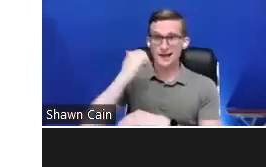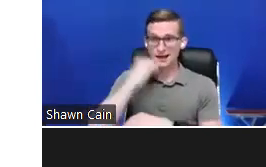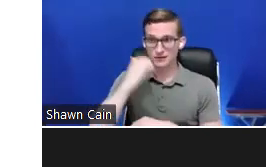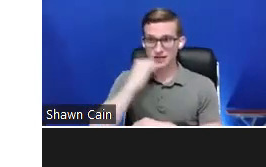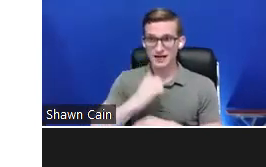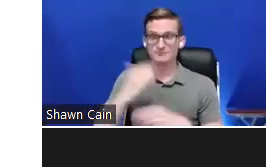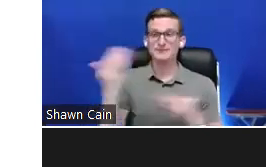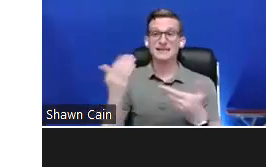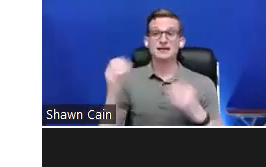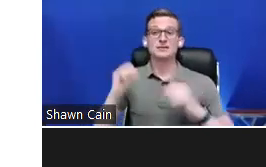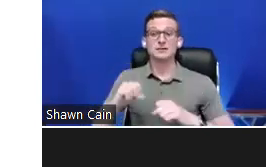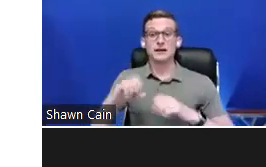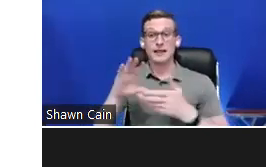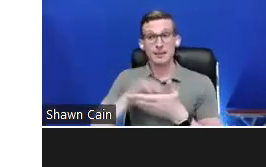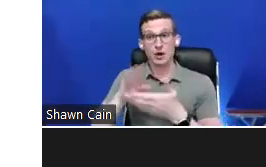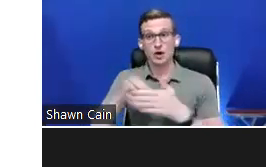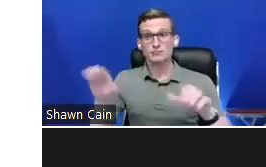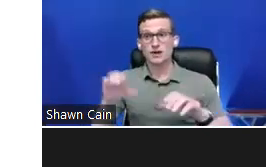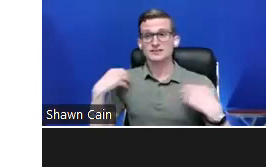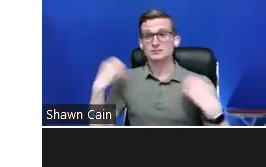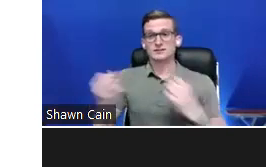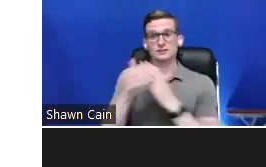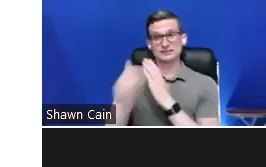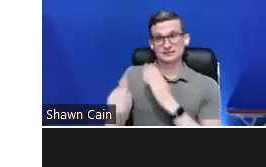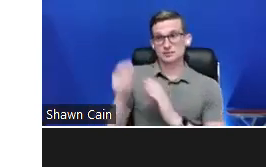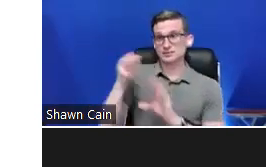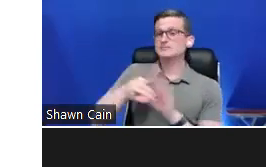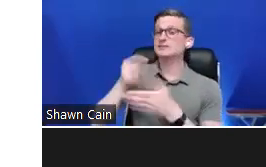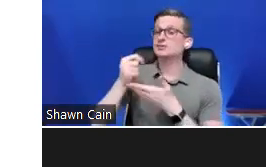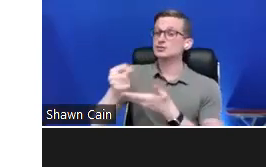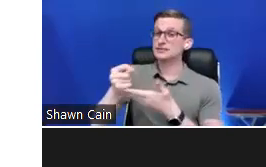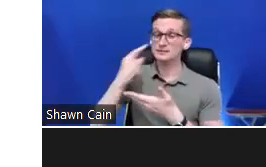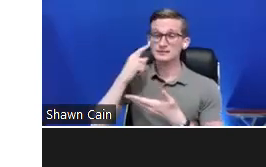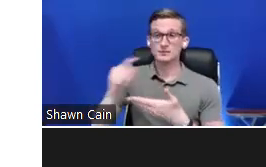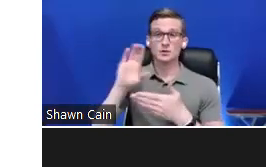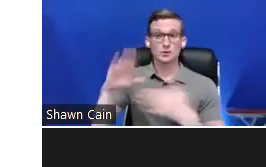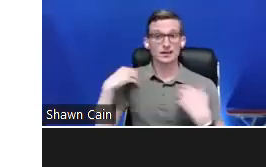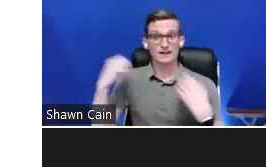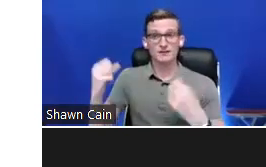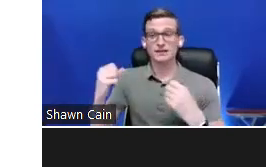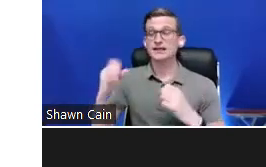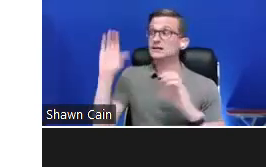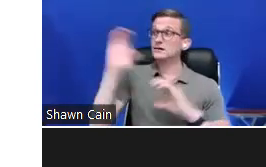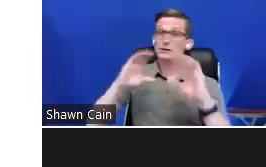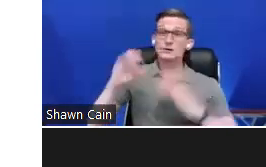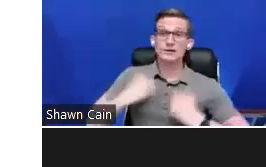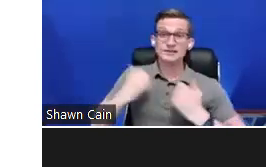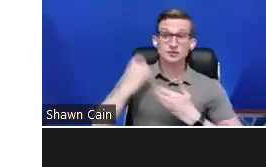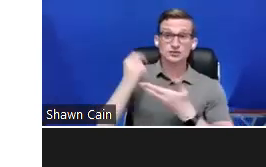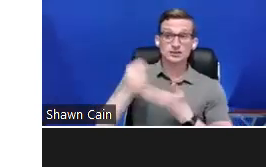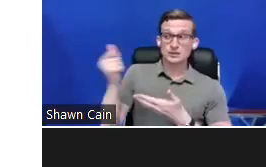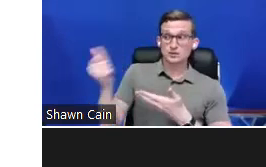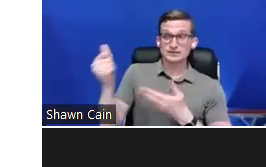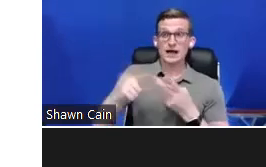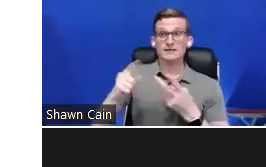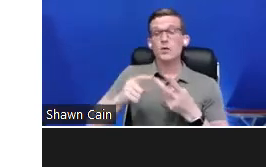skills, participate in treatment to help maintain your recovery. You may seek out residential treatment on your own or be ordered to the court to complete